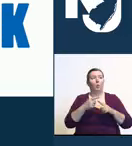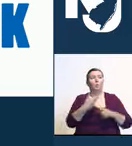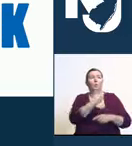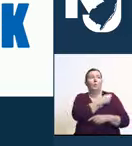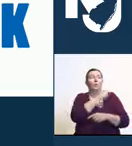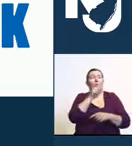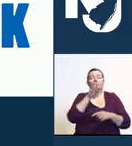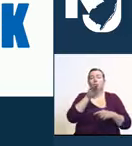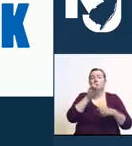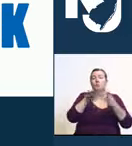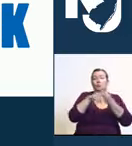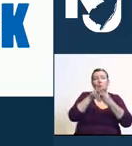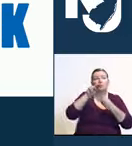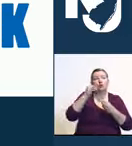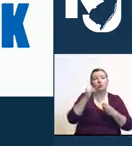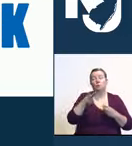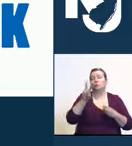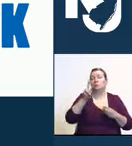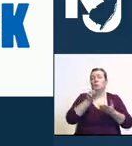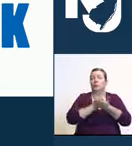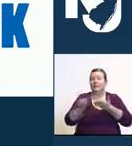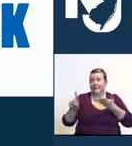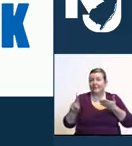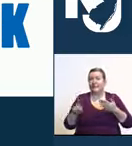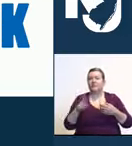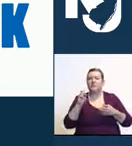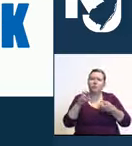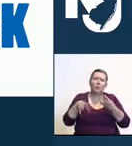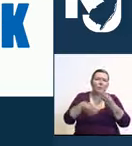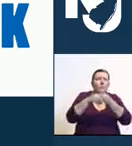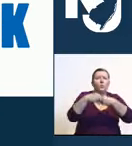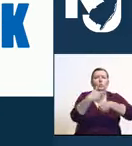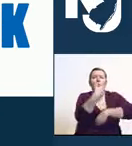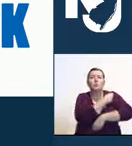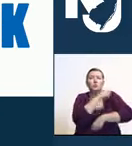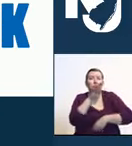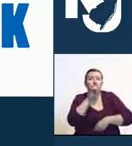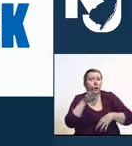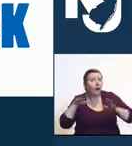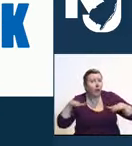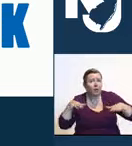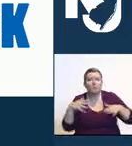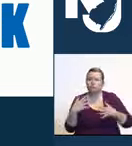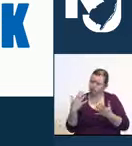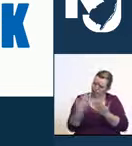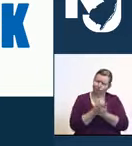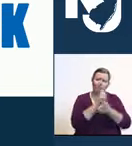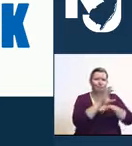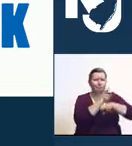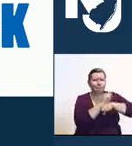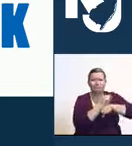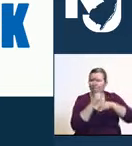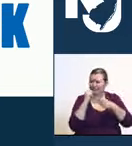eligible for your booster but have yet to receive it, your dose has been reserved for you. All you have to do is